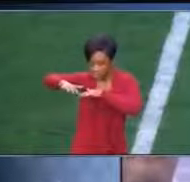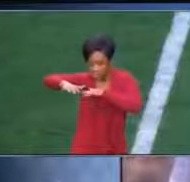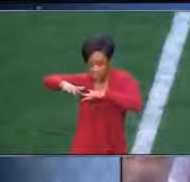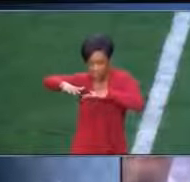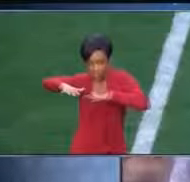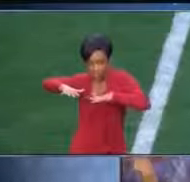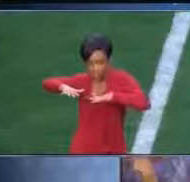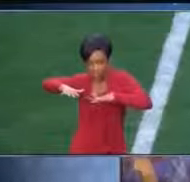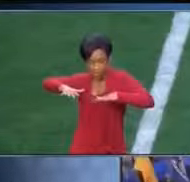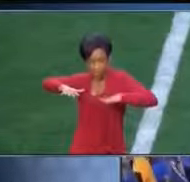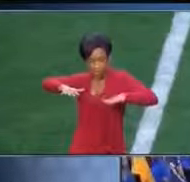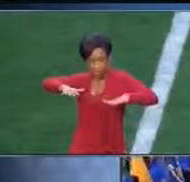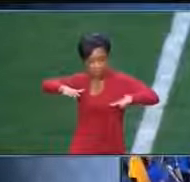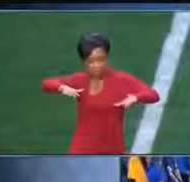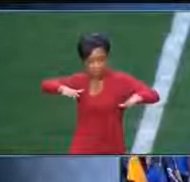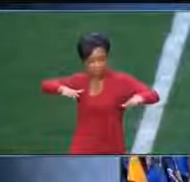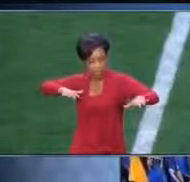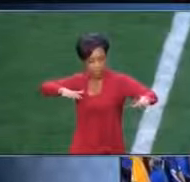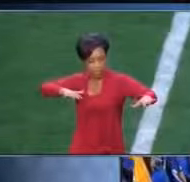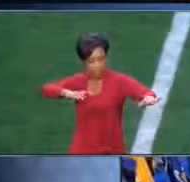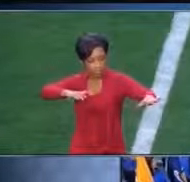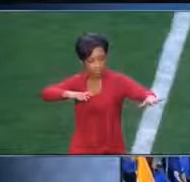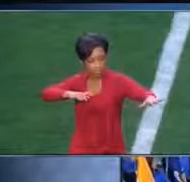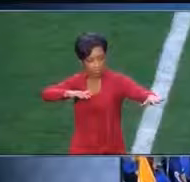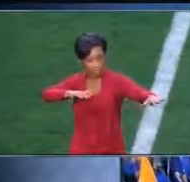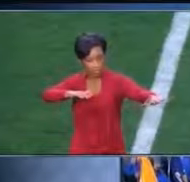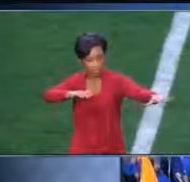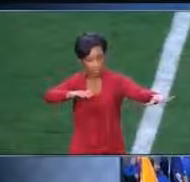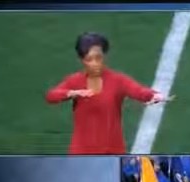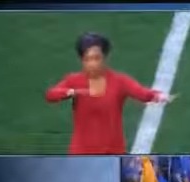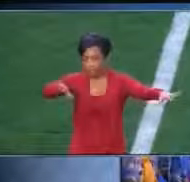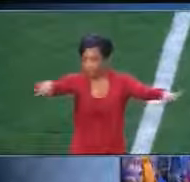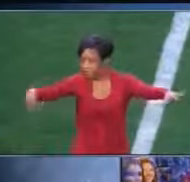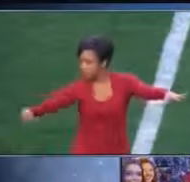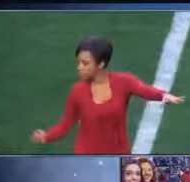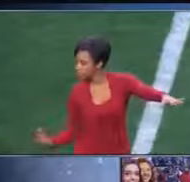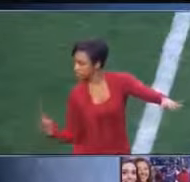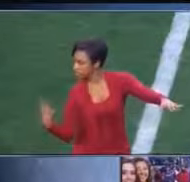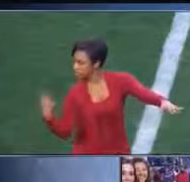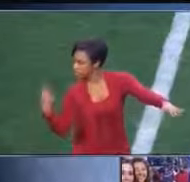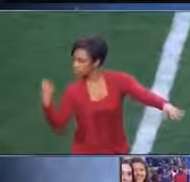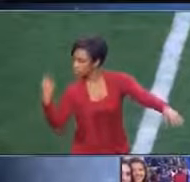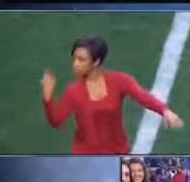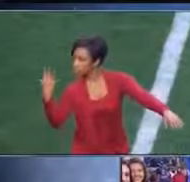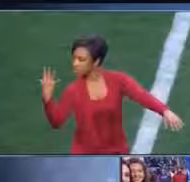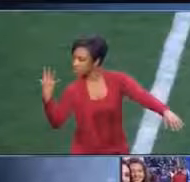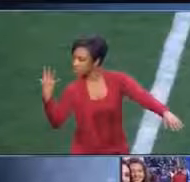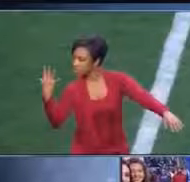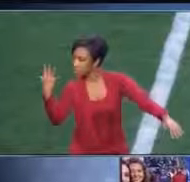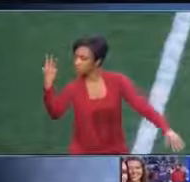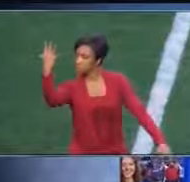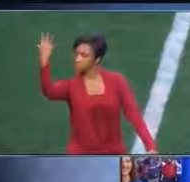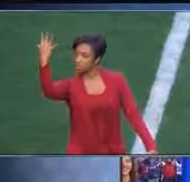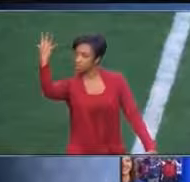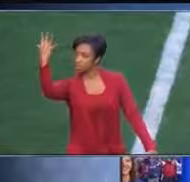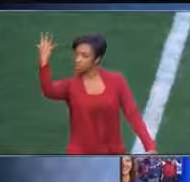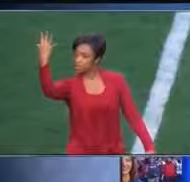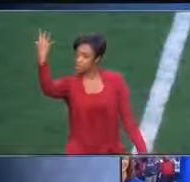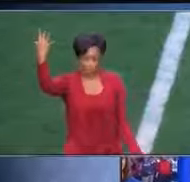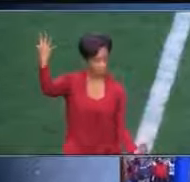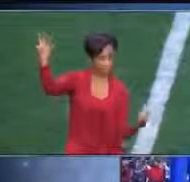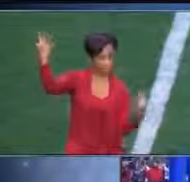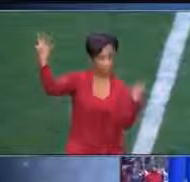majesties, above the